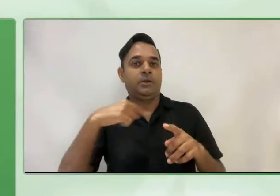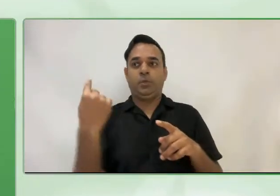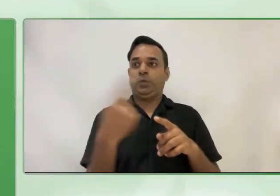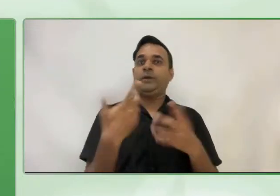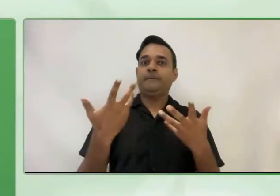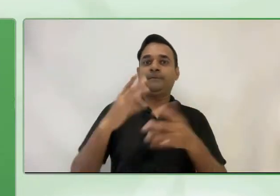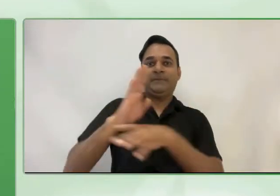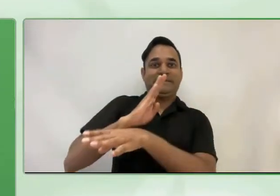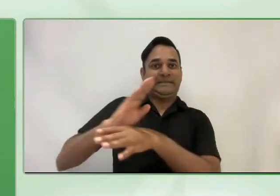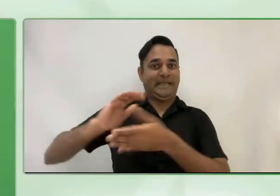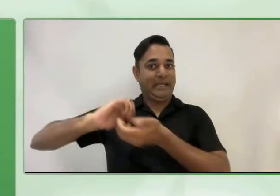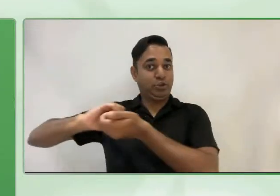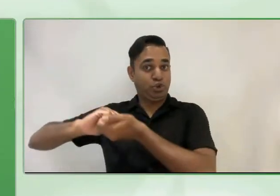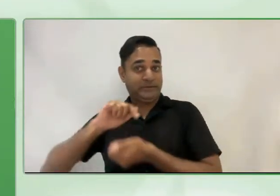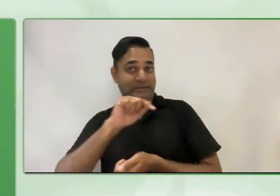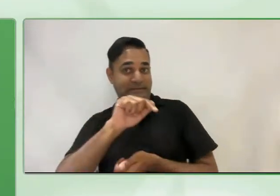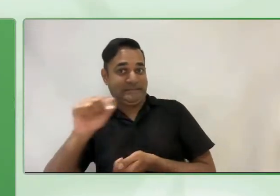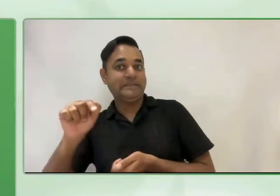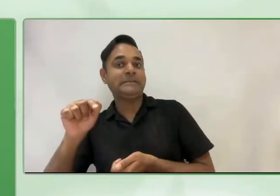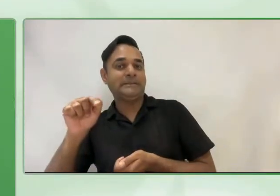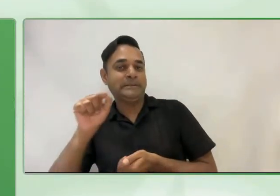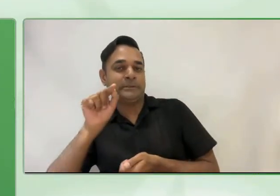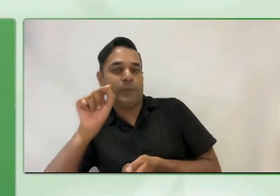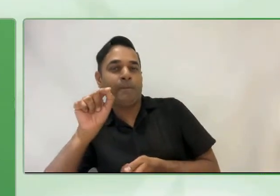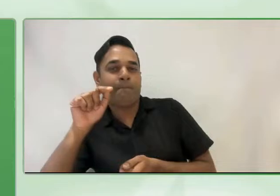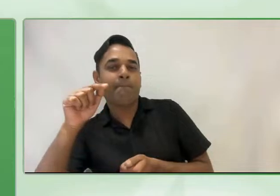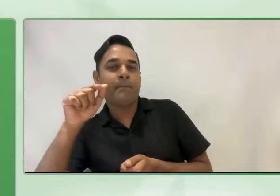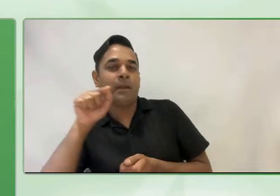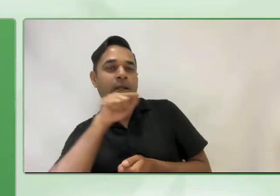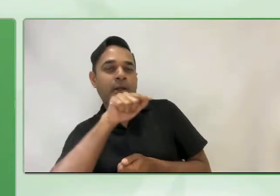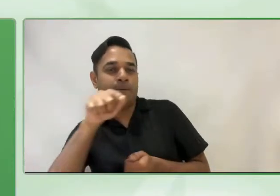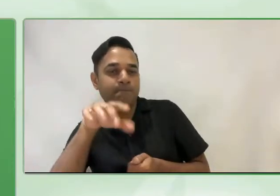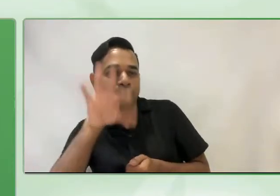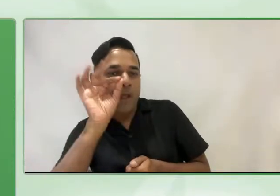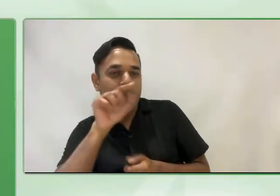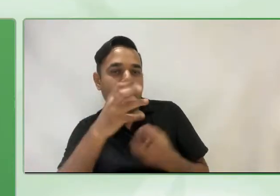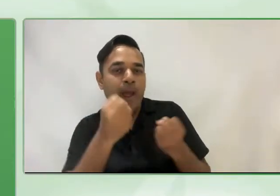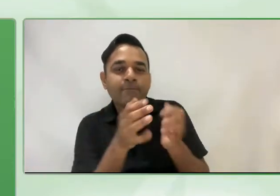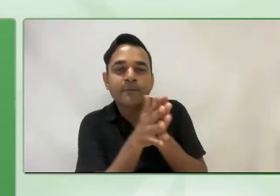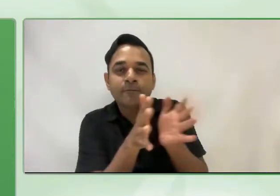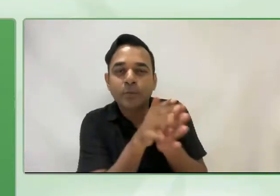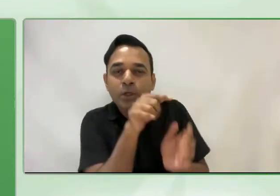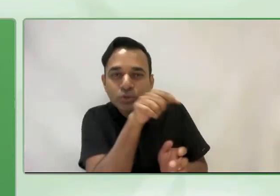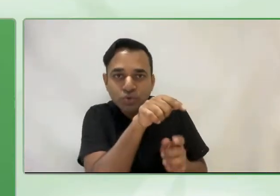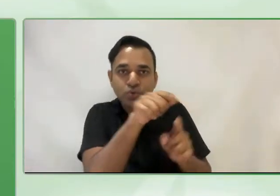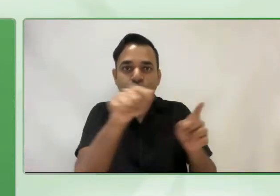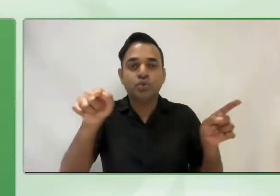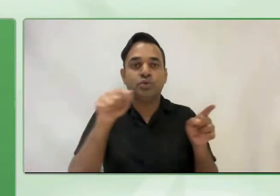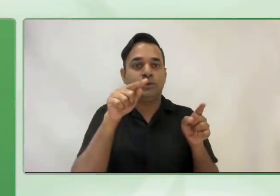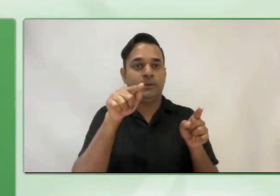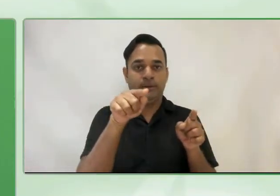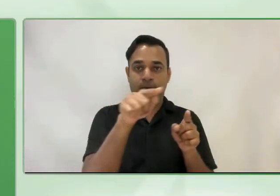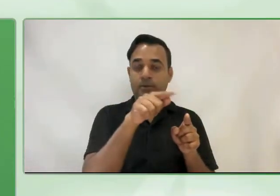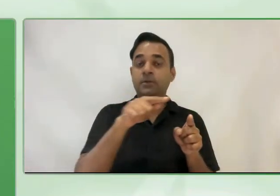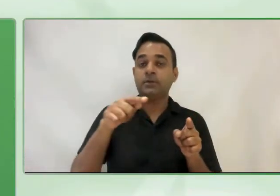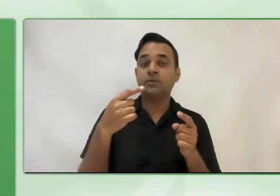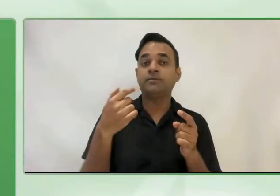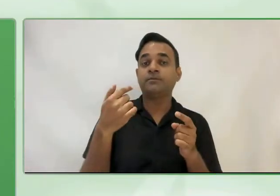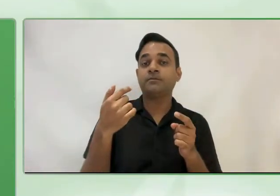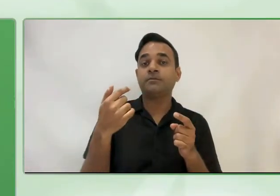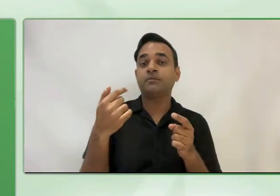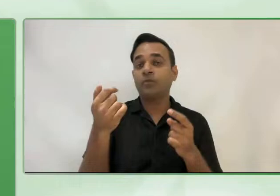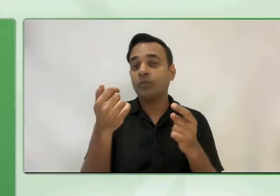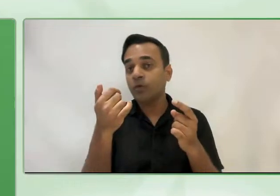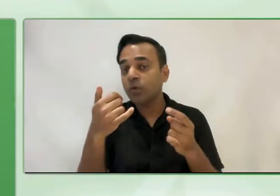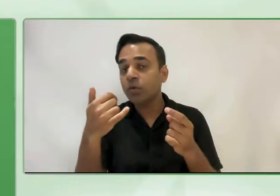startup festival that we host as Vienna Business Agency through also Vienna.business, the international brand